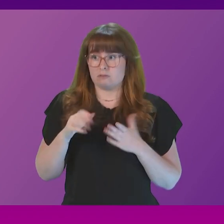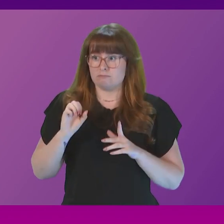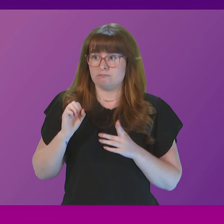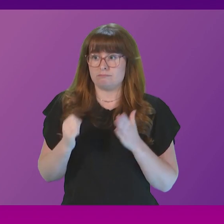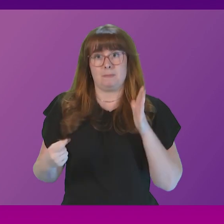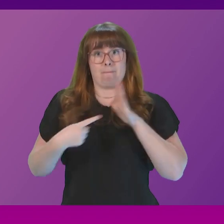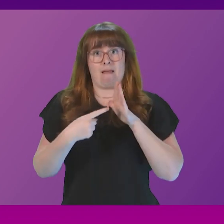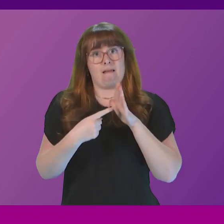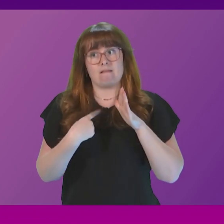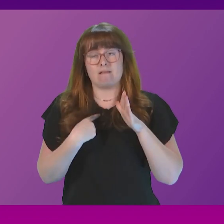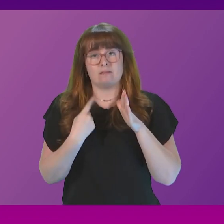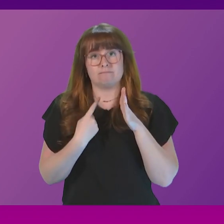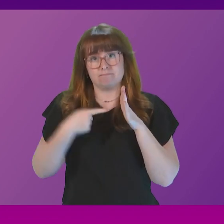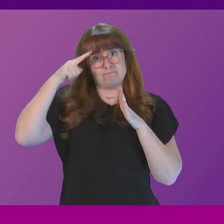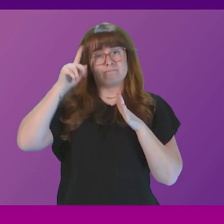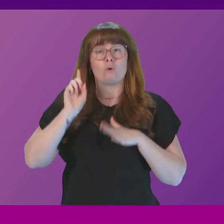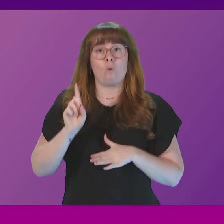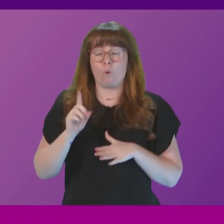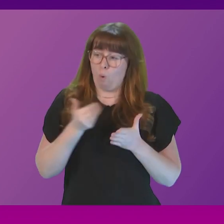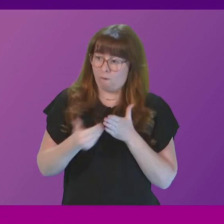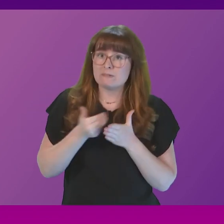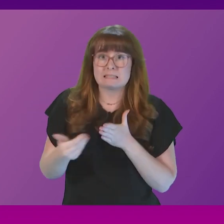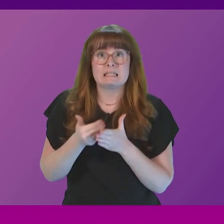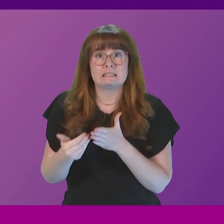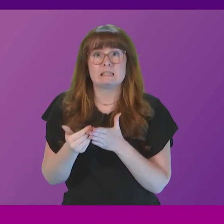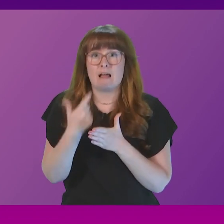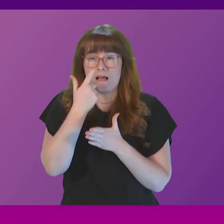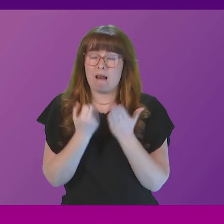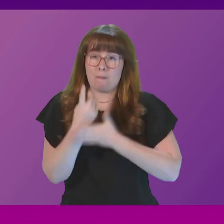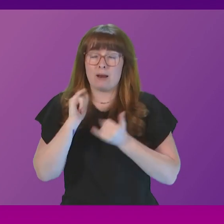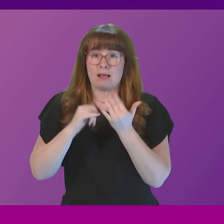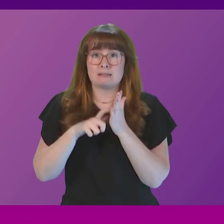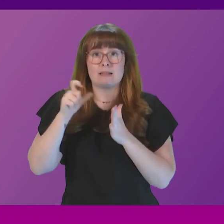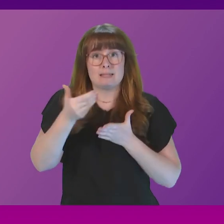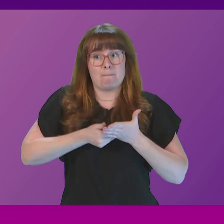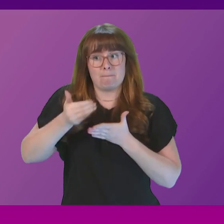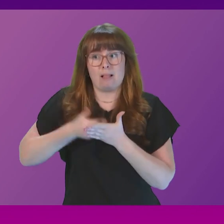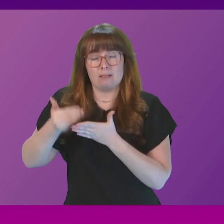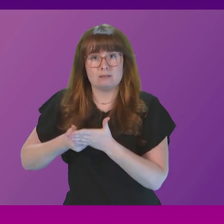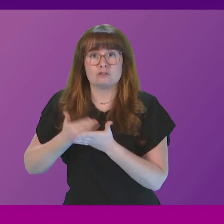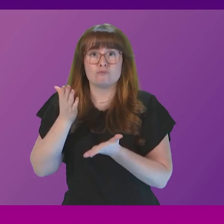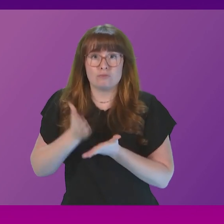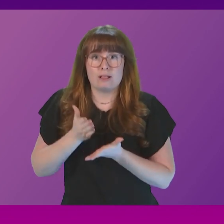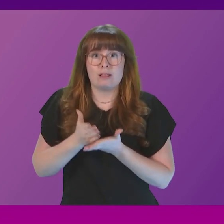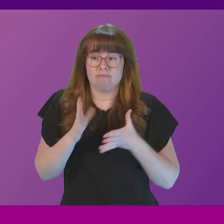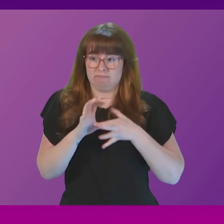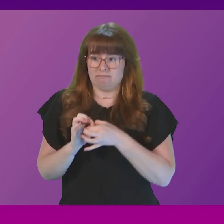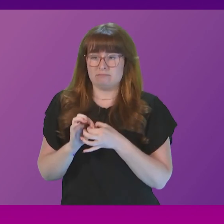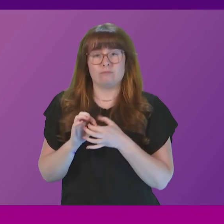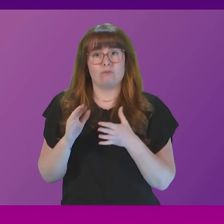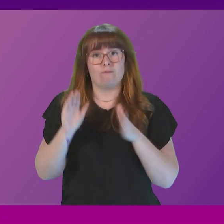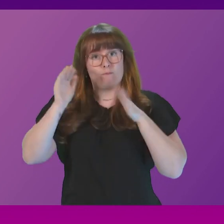and upfront of our mind, but actually often it can be the case with SLC bills. They're quite nuanced in relation to the issues that they focus